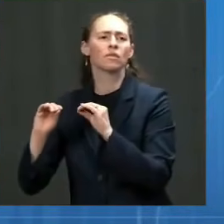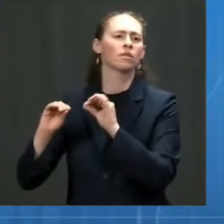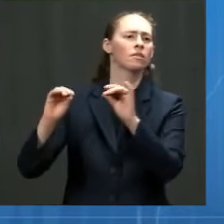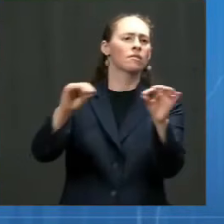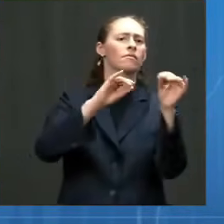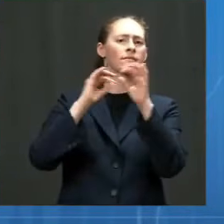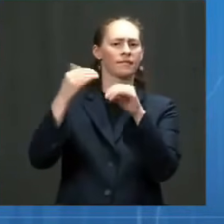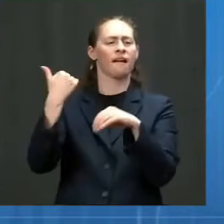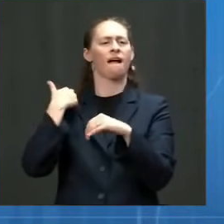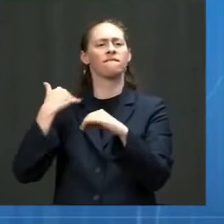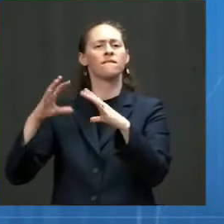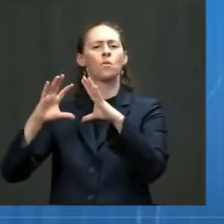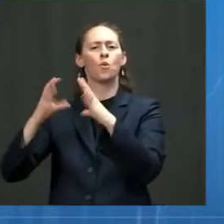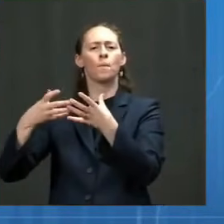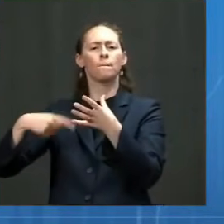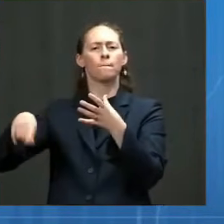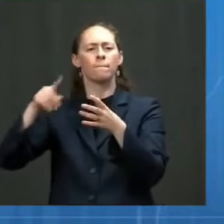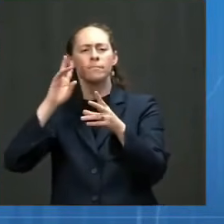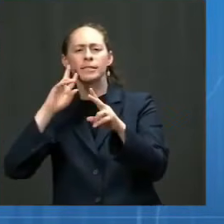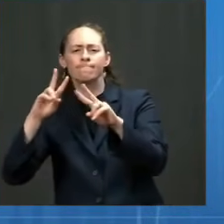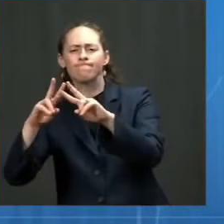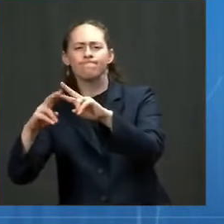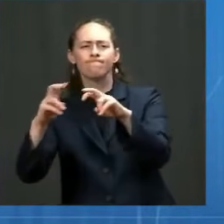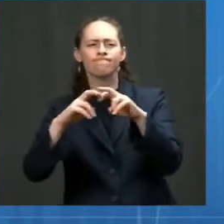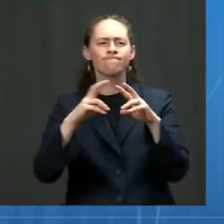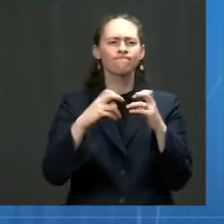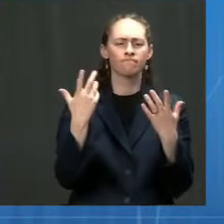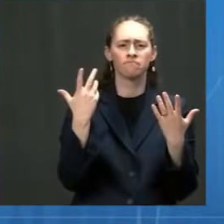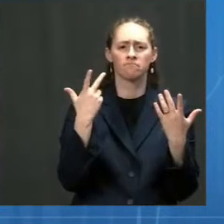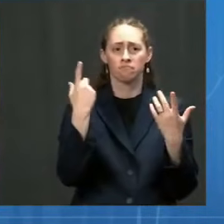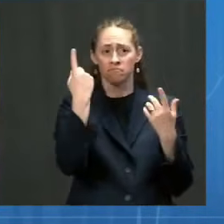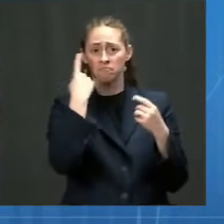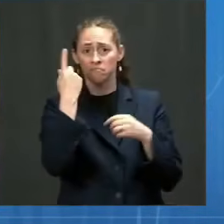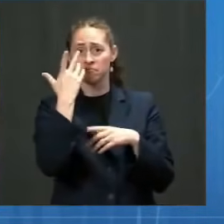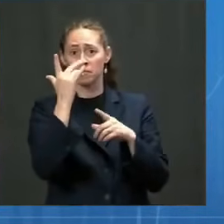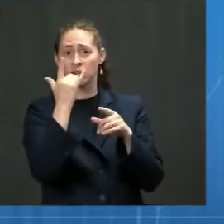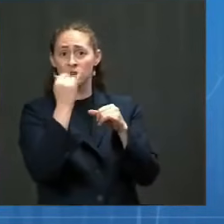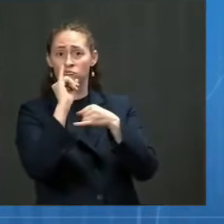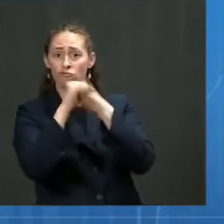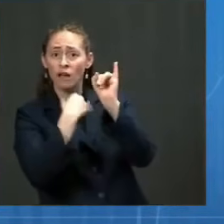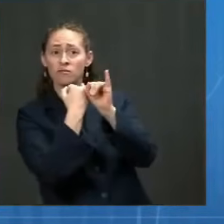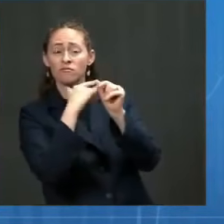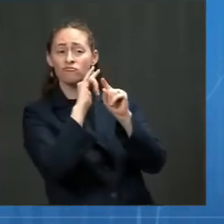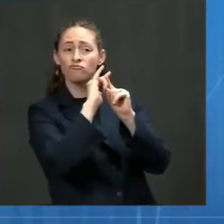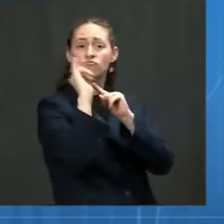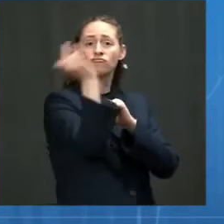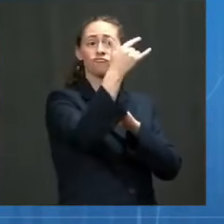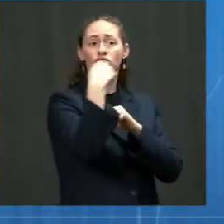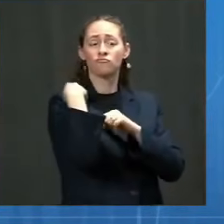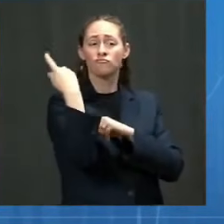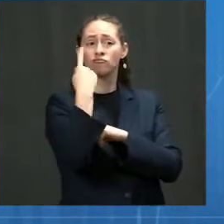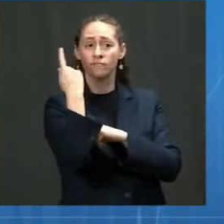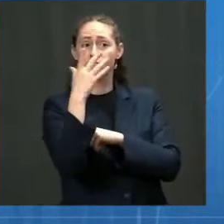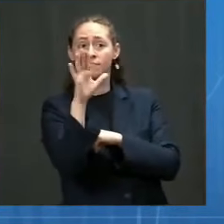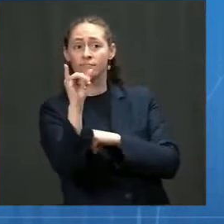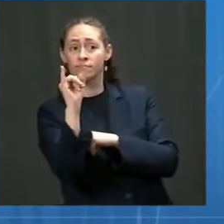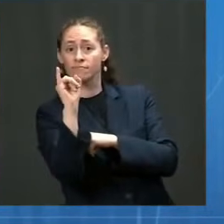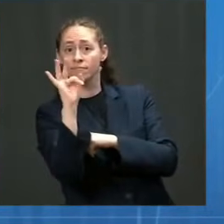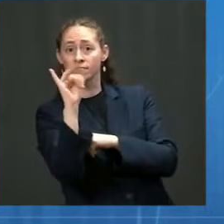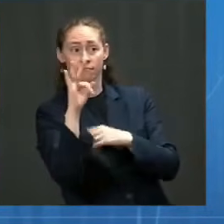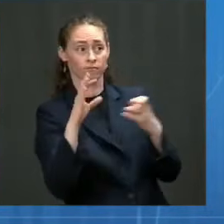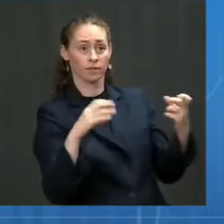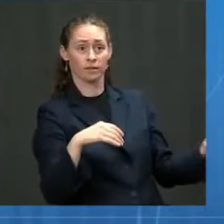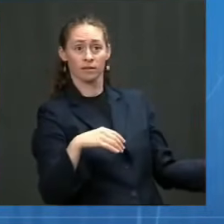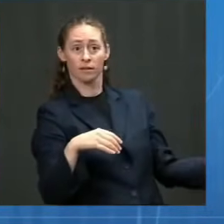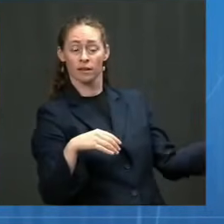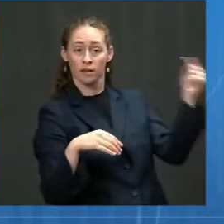some international travel are making plans to require vaccination for international visitors. I'm wondering how